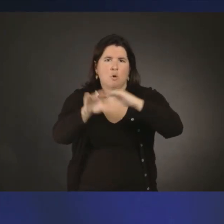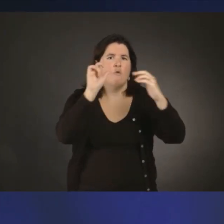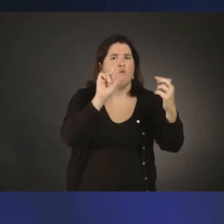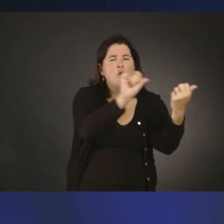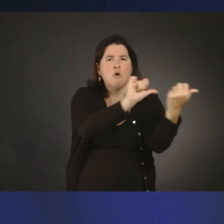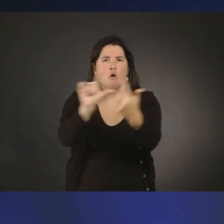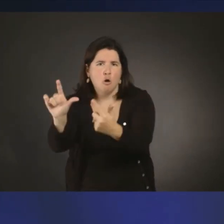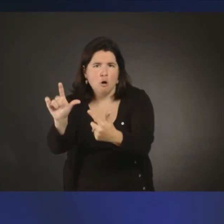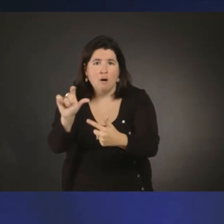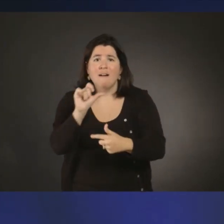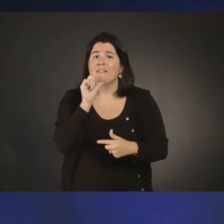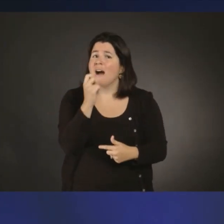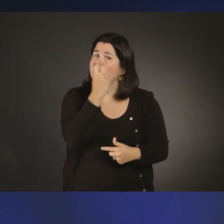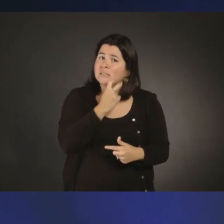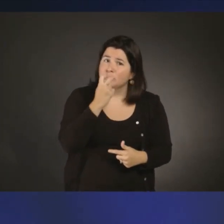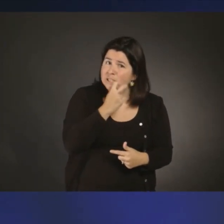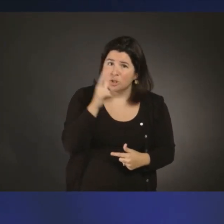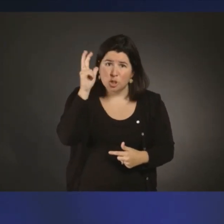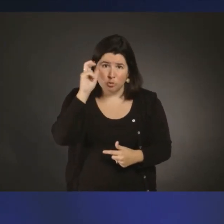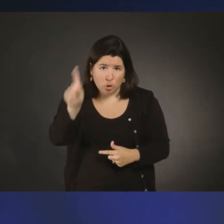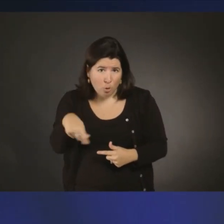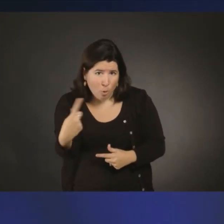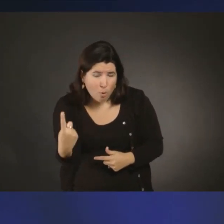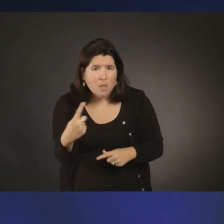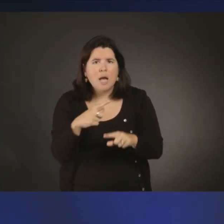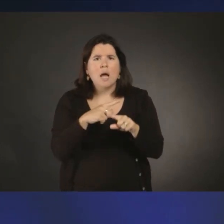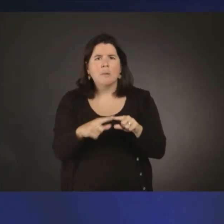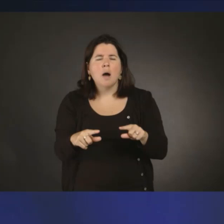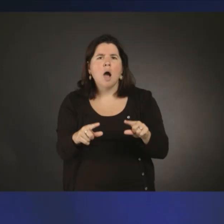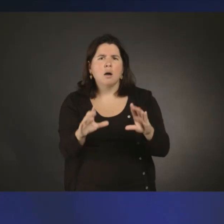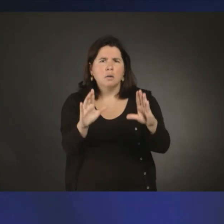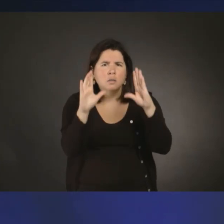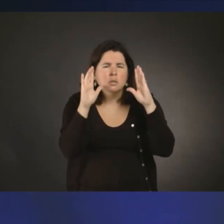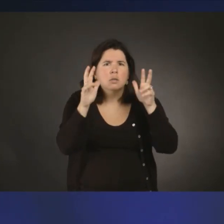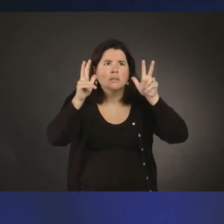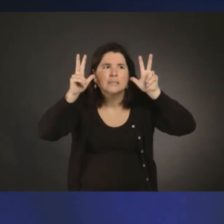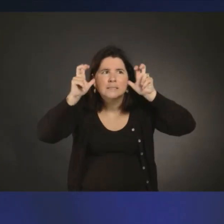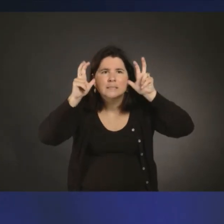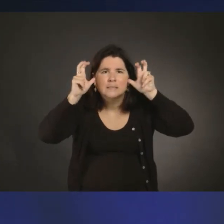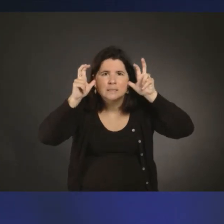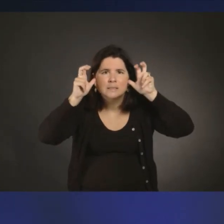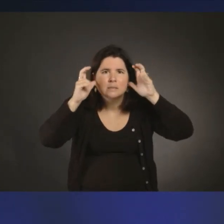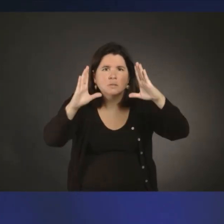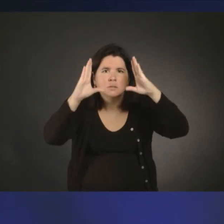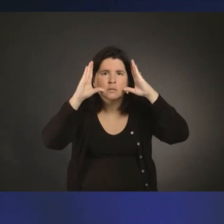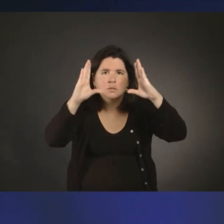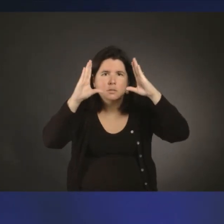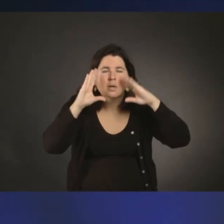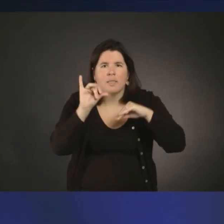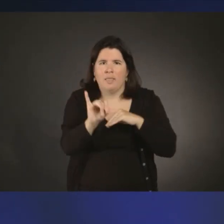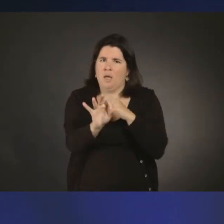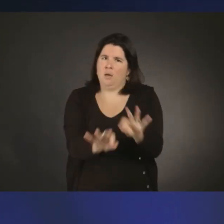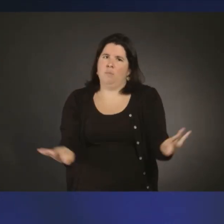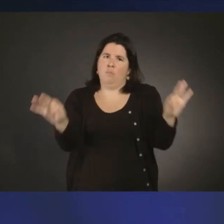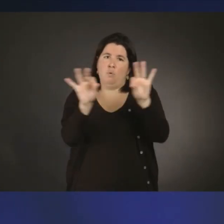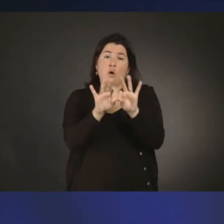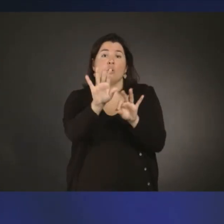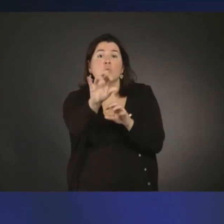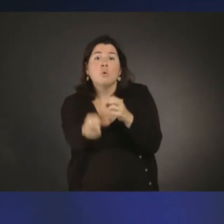all, not just speech and hearing, but listening as well. Your support as